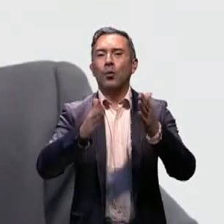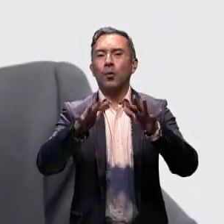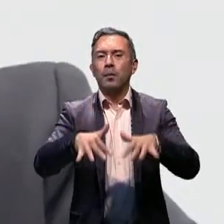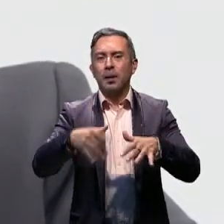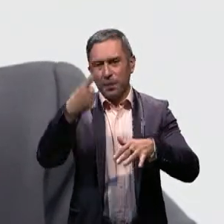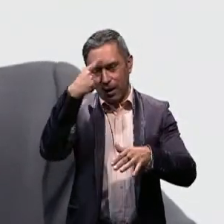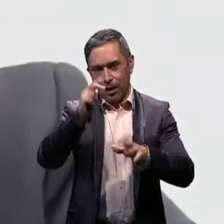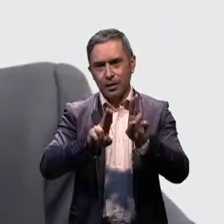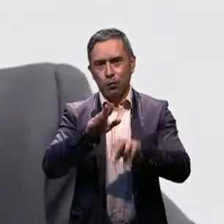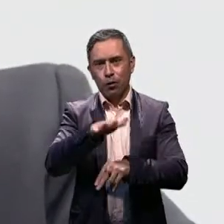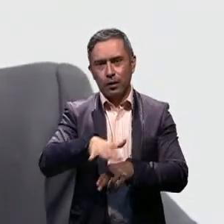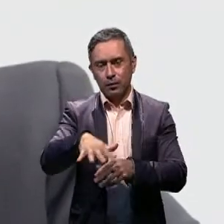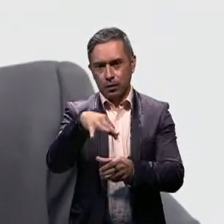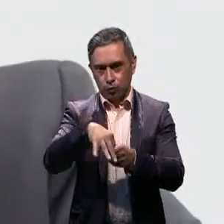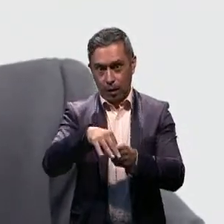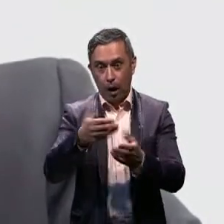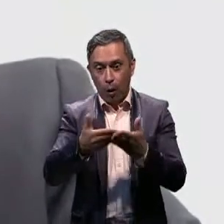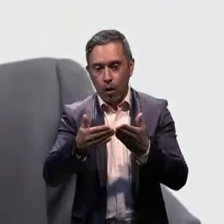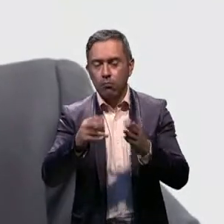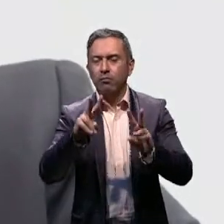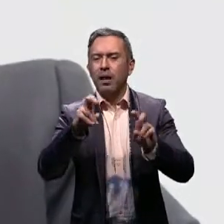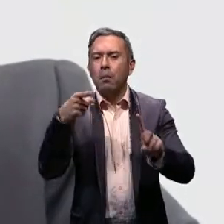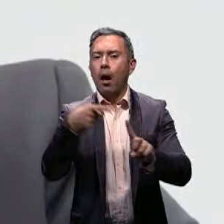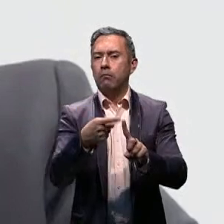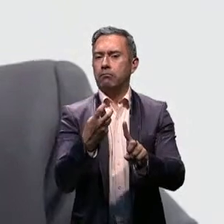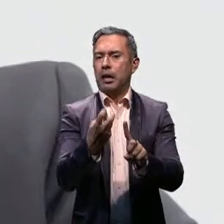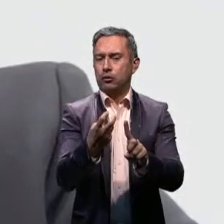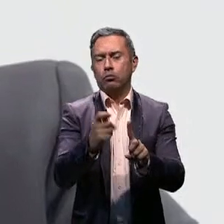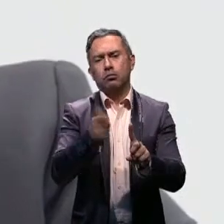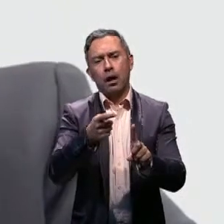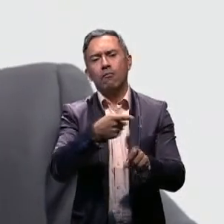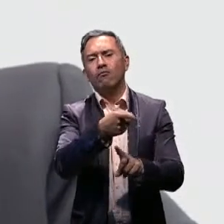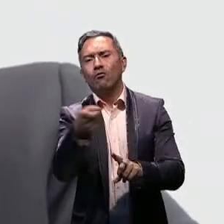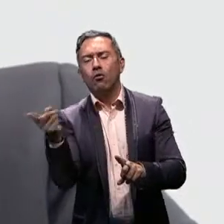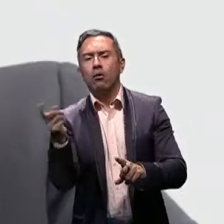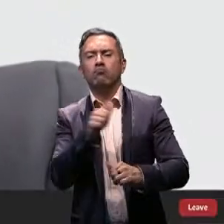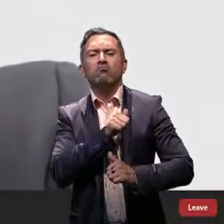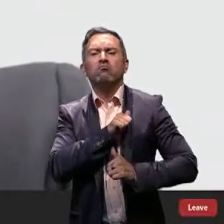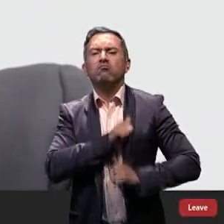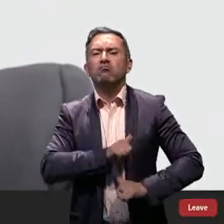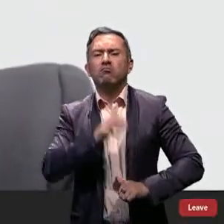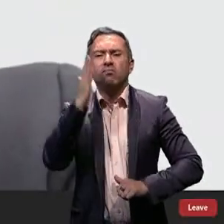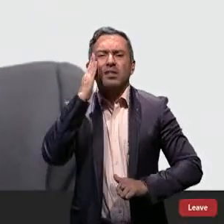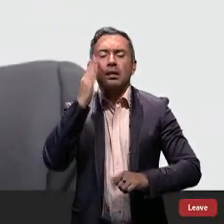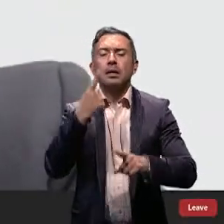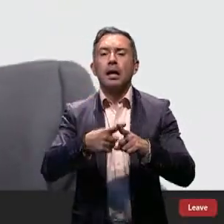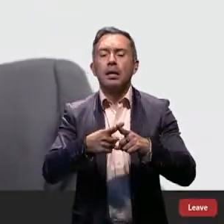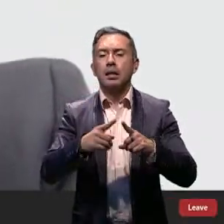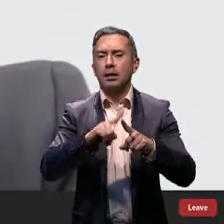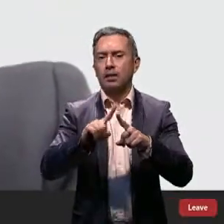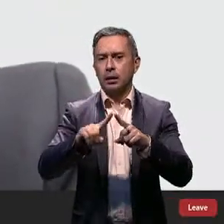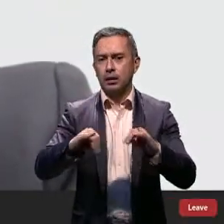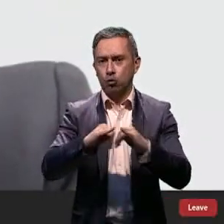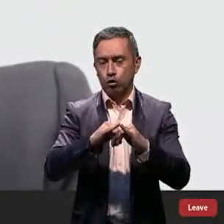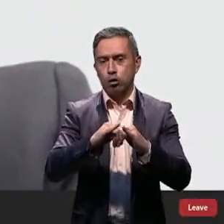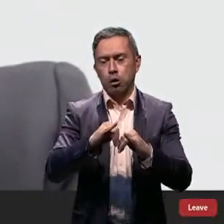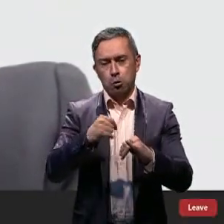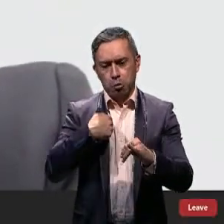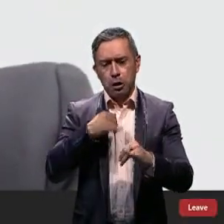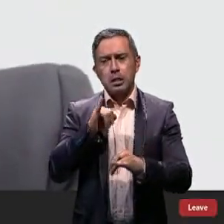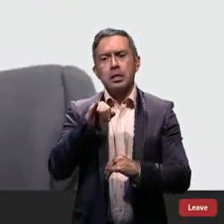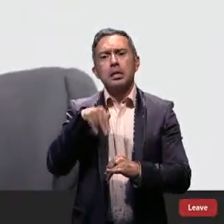this Summit of Electoral Democracy that we are driving. It's being driven by different organizations. I